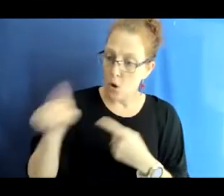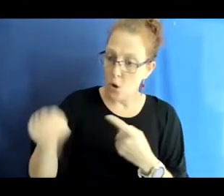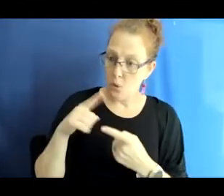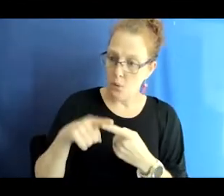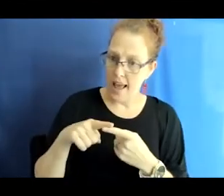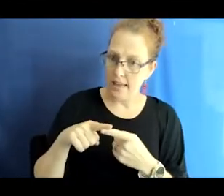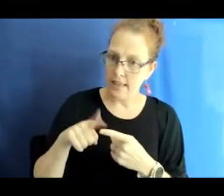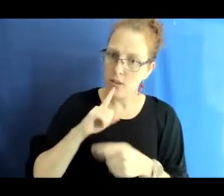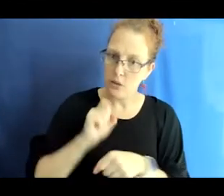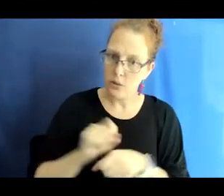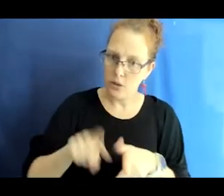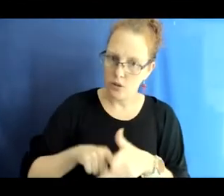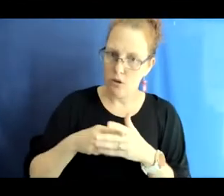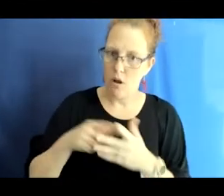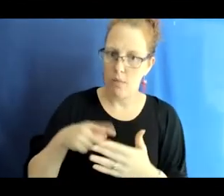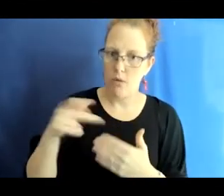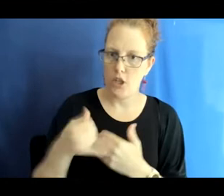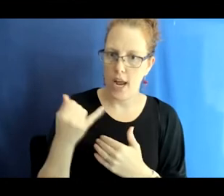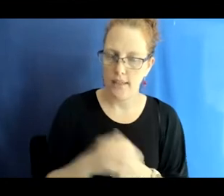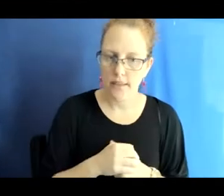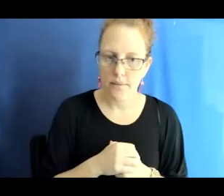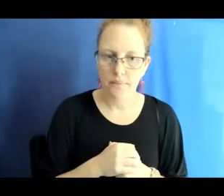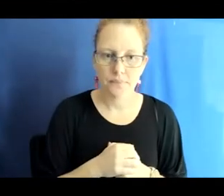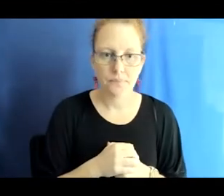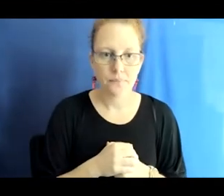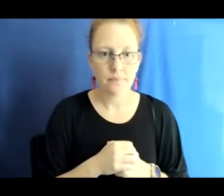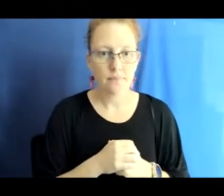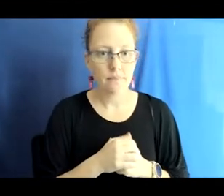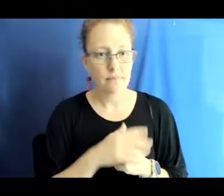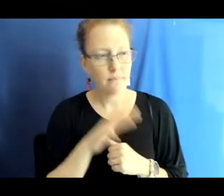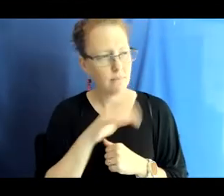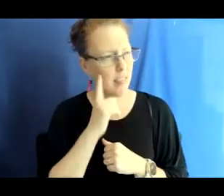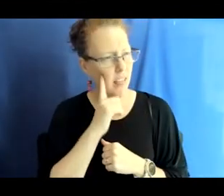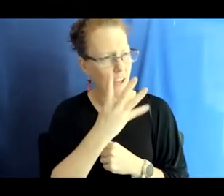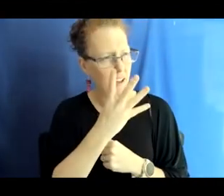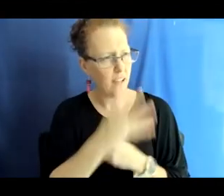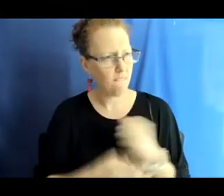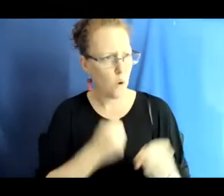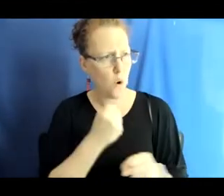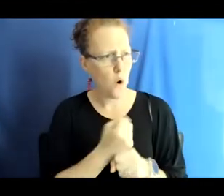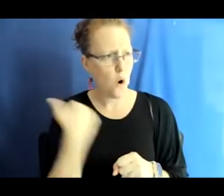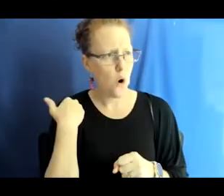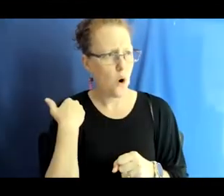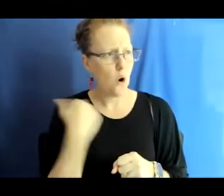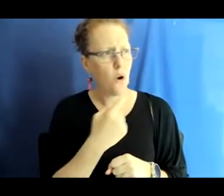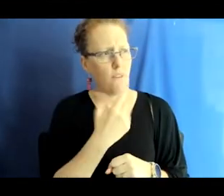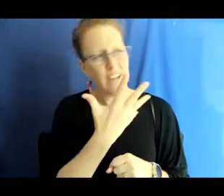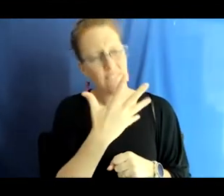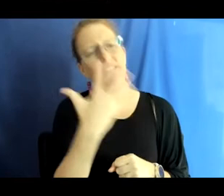been? It is 4.5 years ago, I think. Maybe